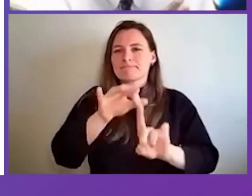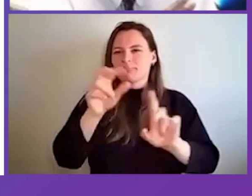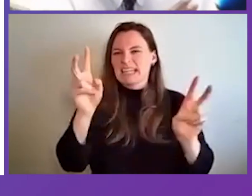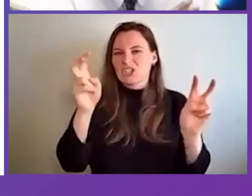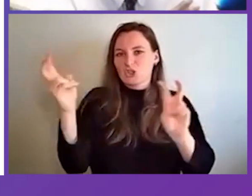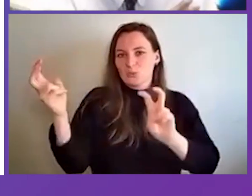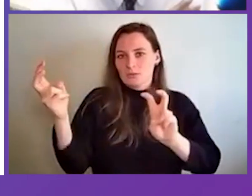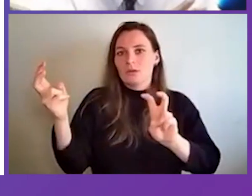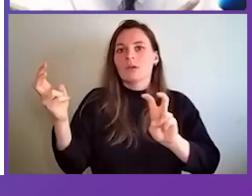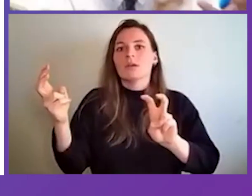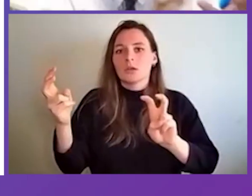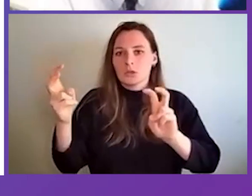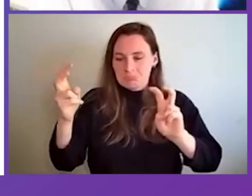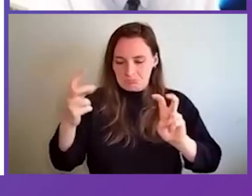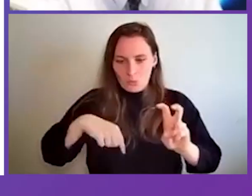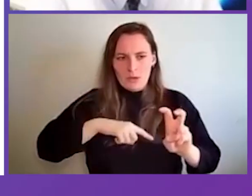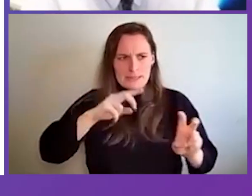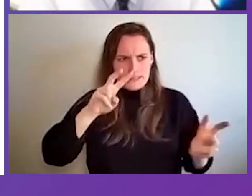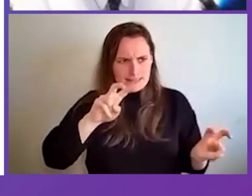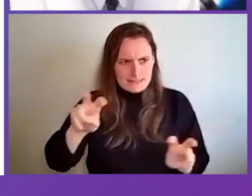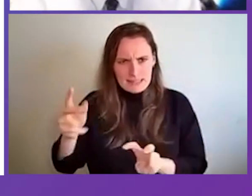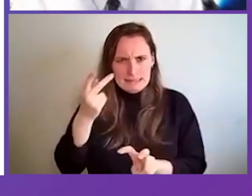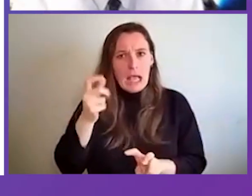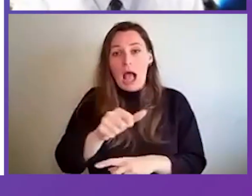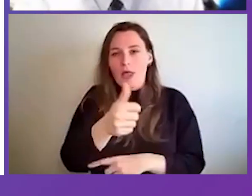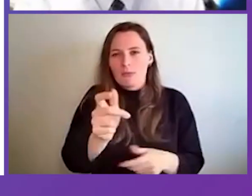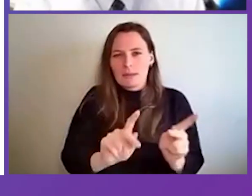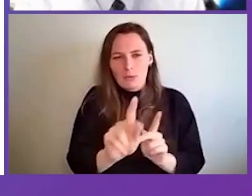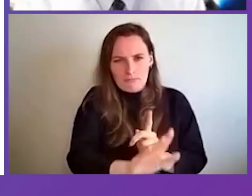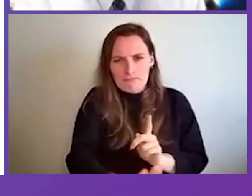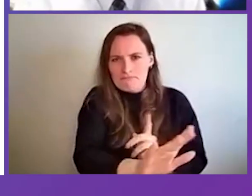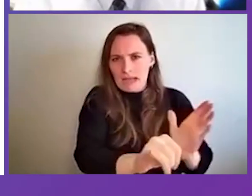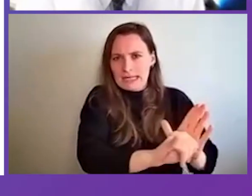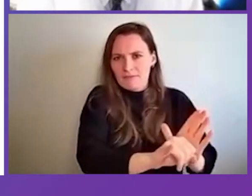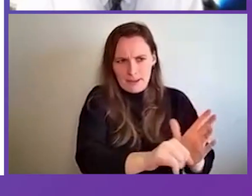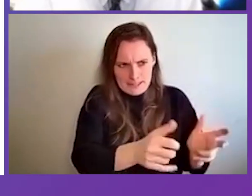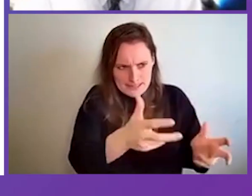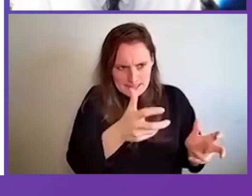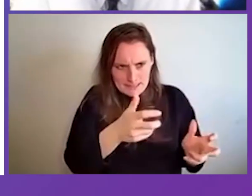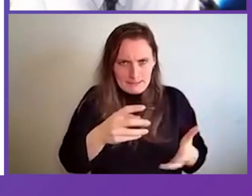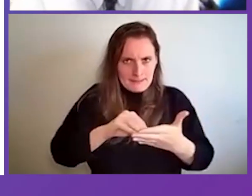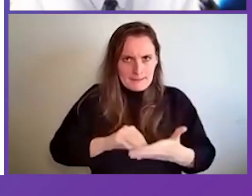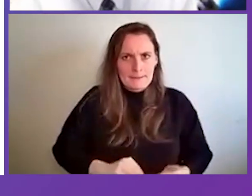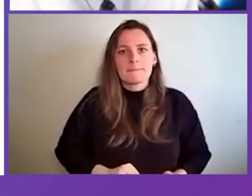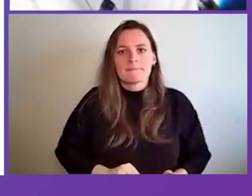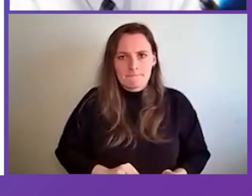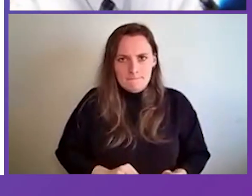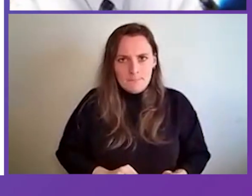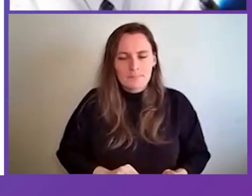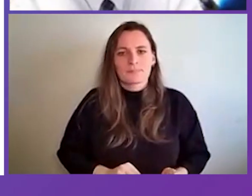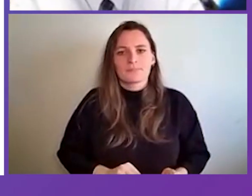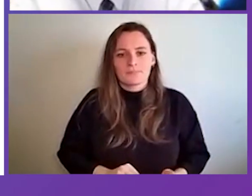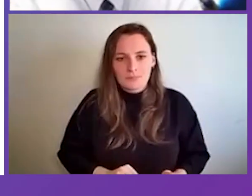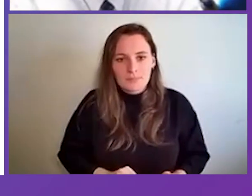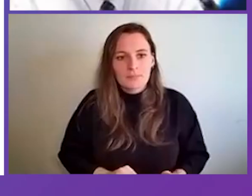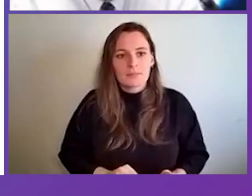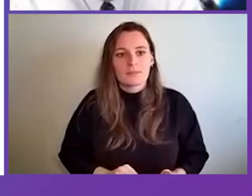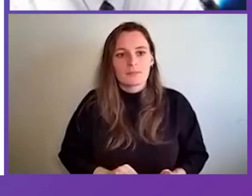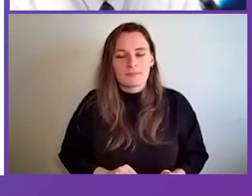have identified as potentially being a problem. And so our work is going to focus on